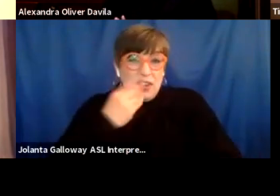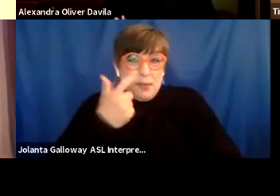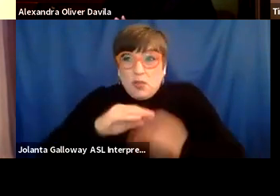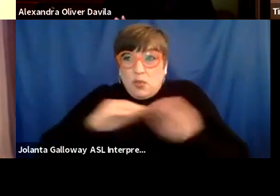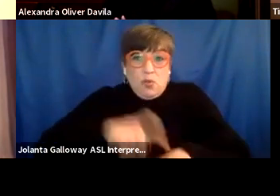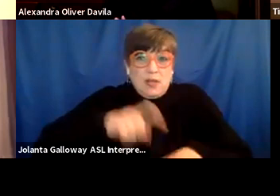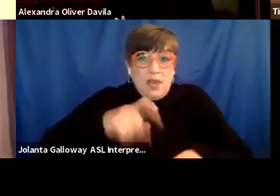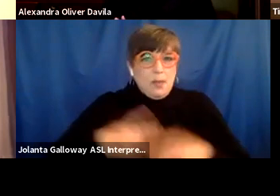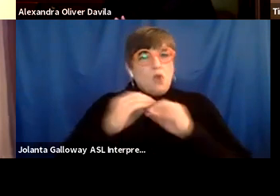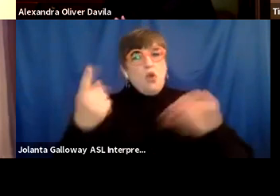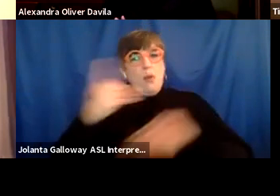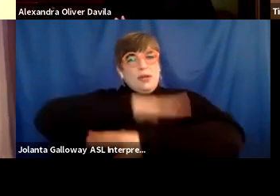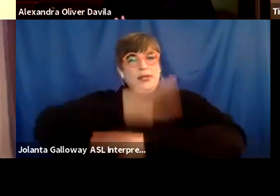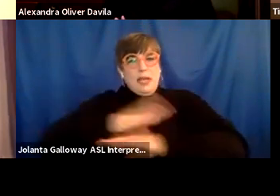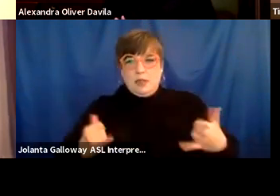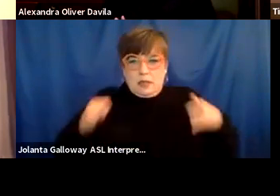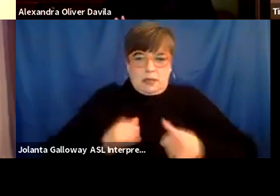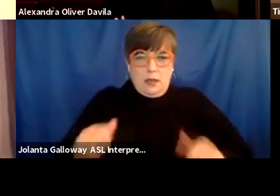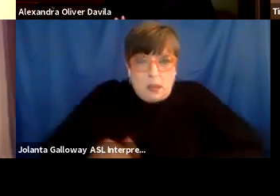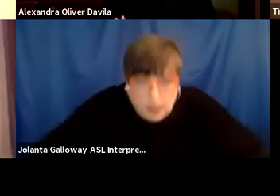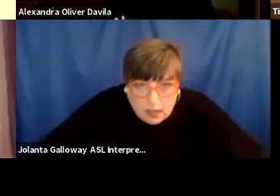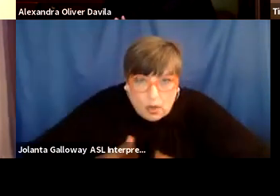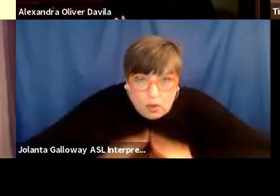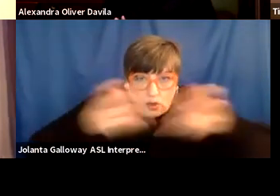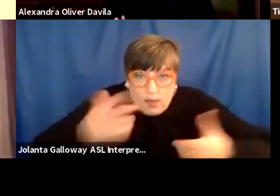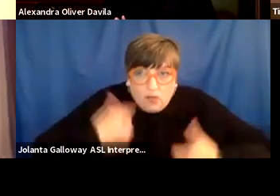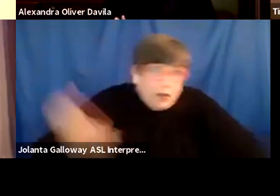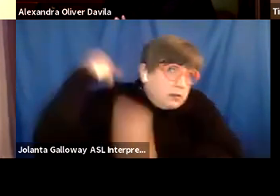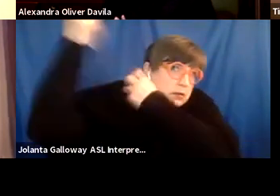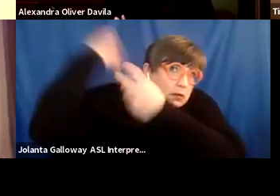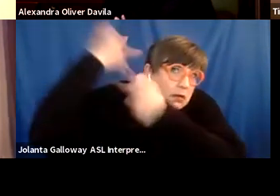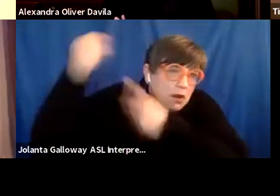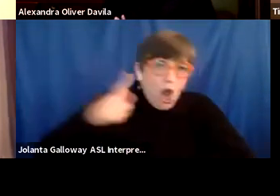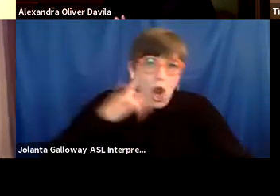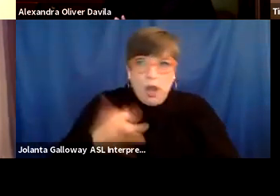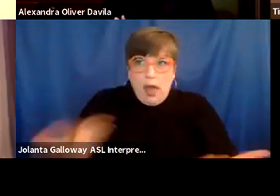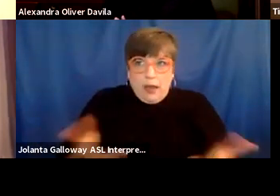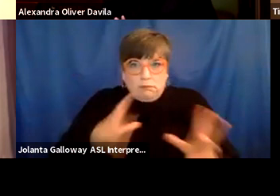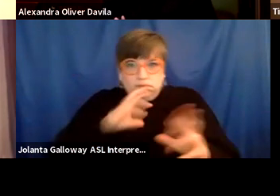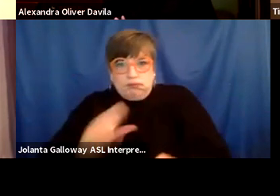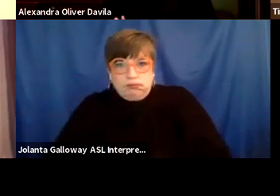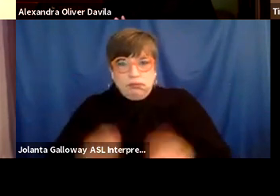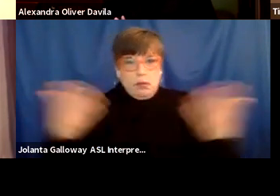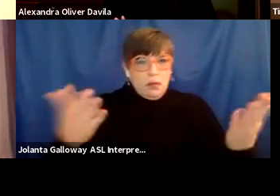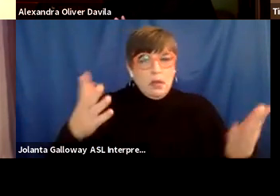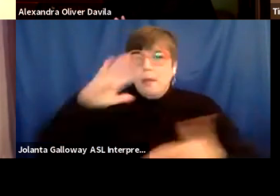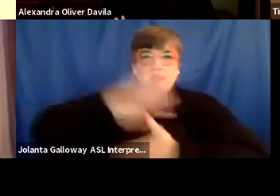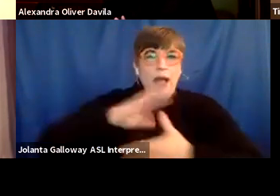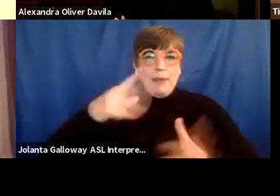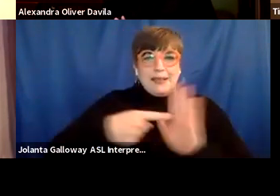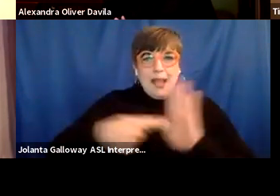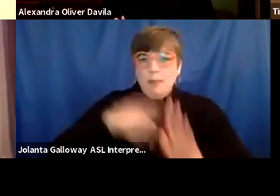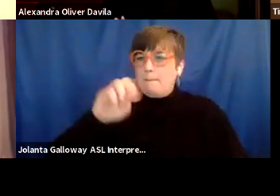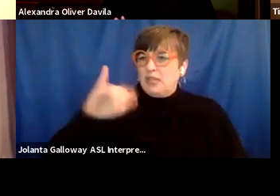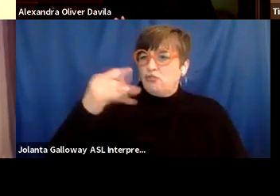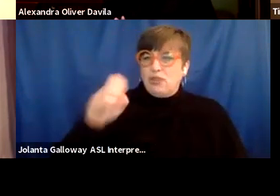more desk space. Their backs hunch so bad to the point where you got students feeling 32 years old. A prime example is Mr. James, who's getting no sleep and is here